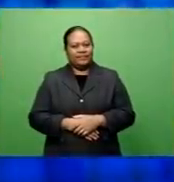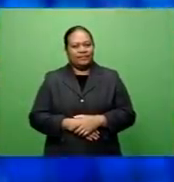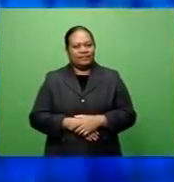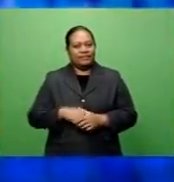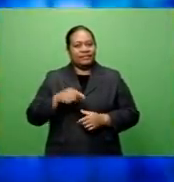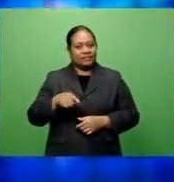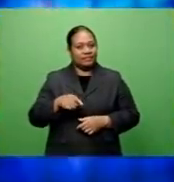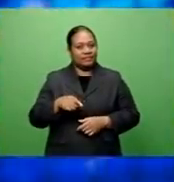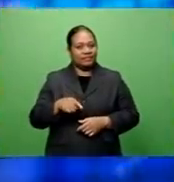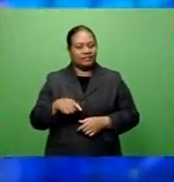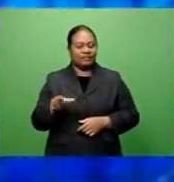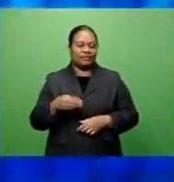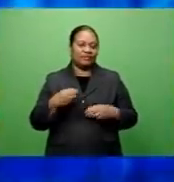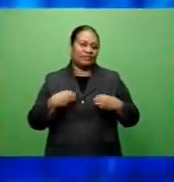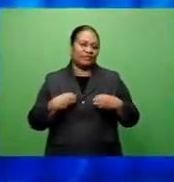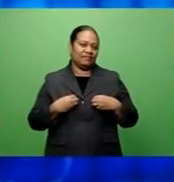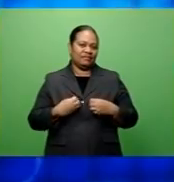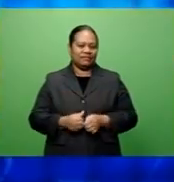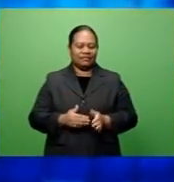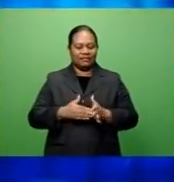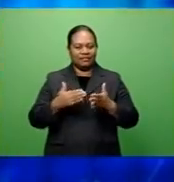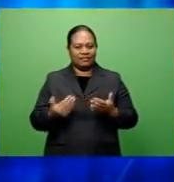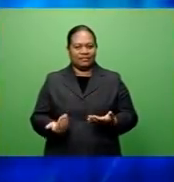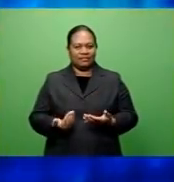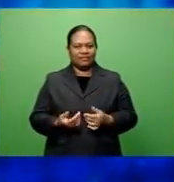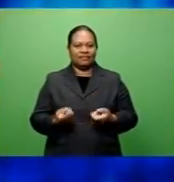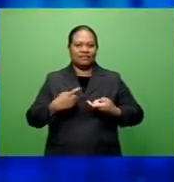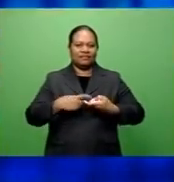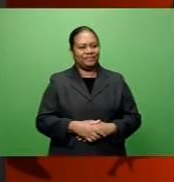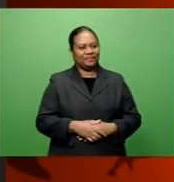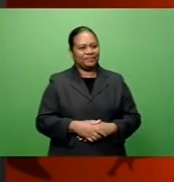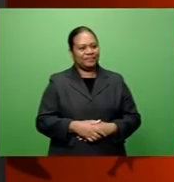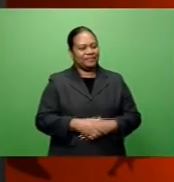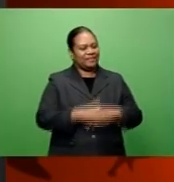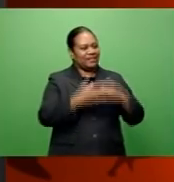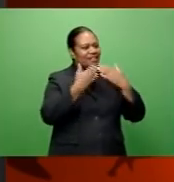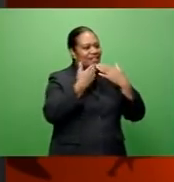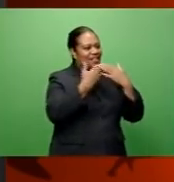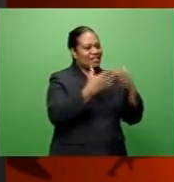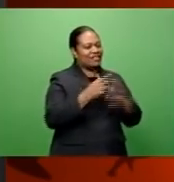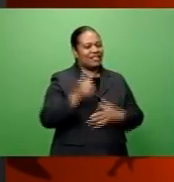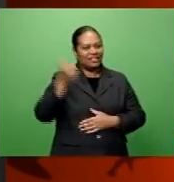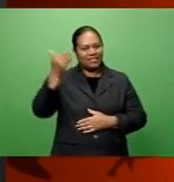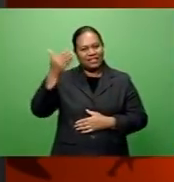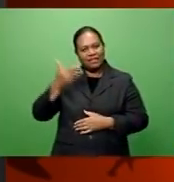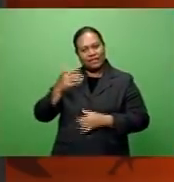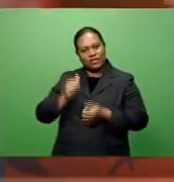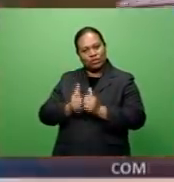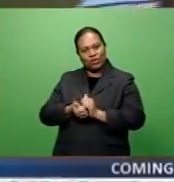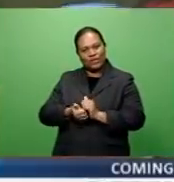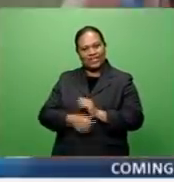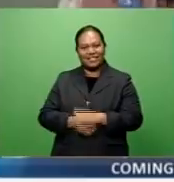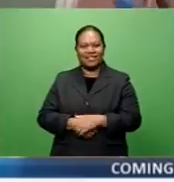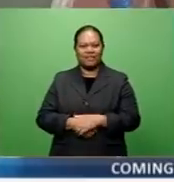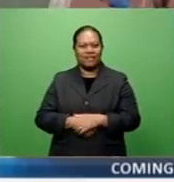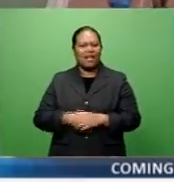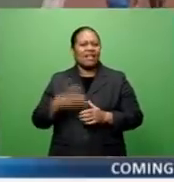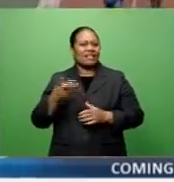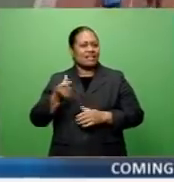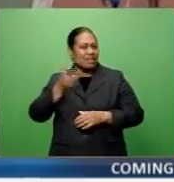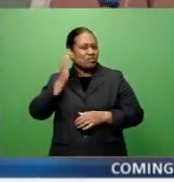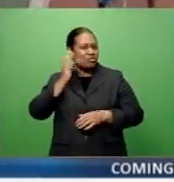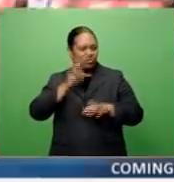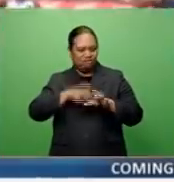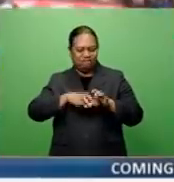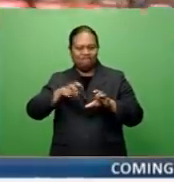And that's it from Business Tonight. We now join Jamie with the latest in sports. Thank you and good evening. Ahead in sports, some schools